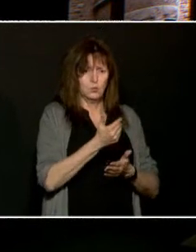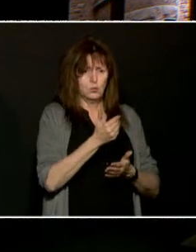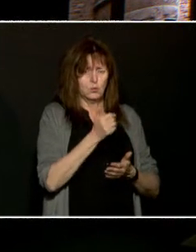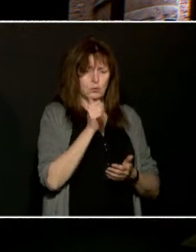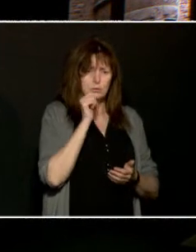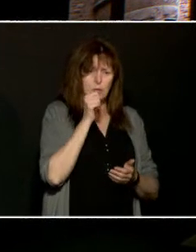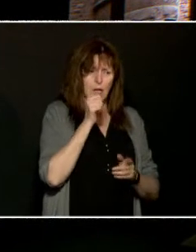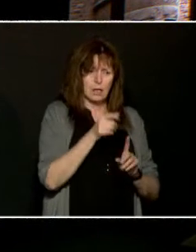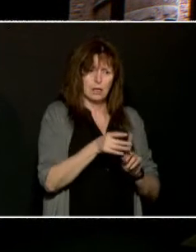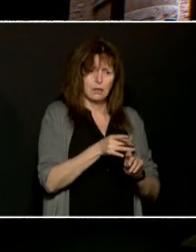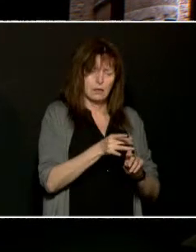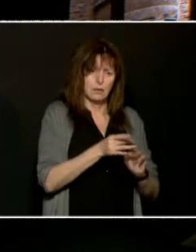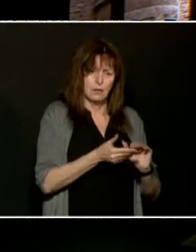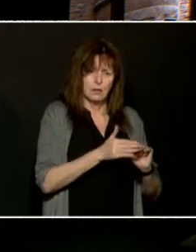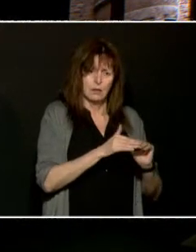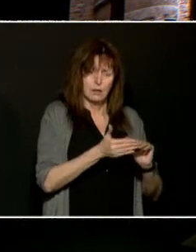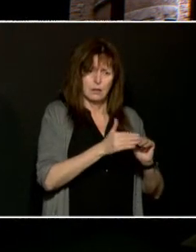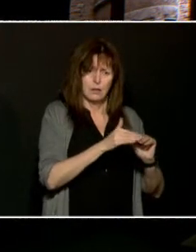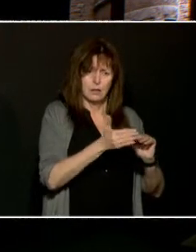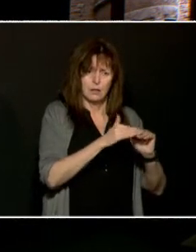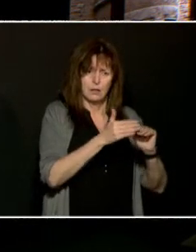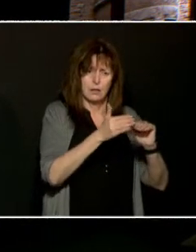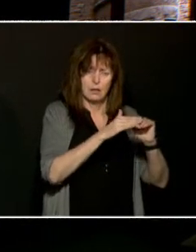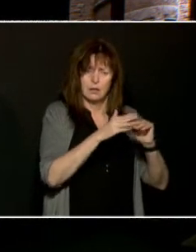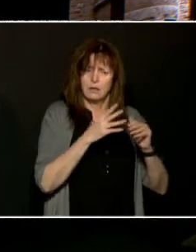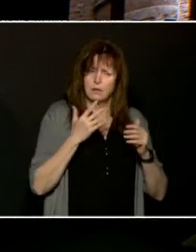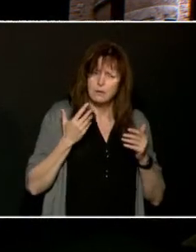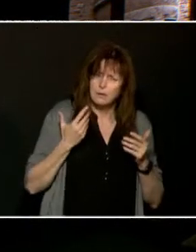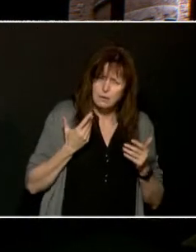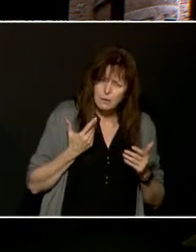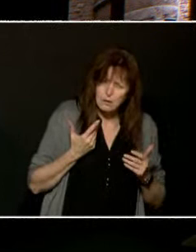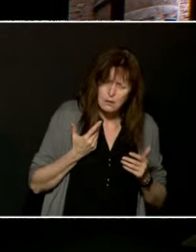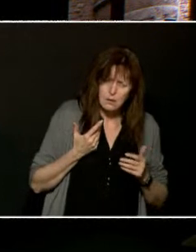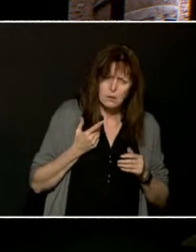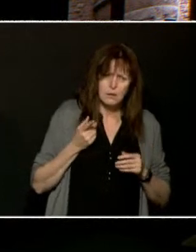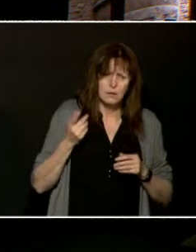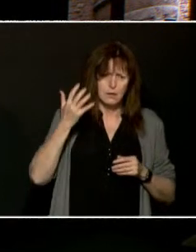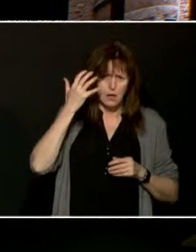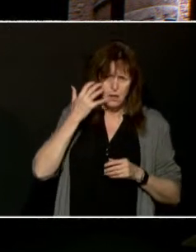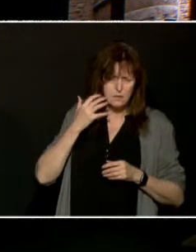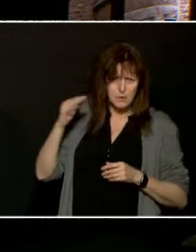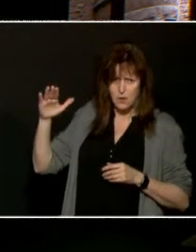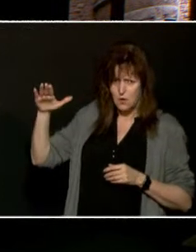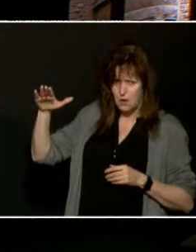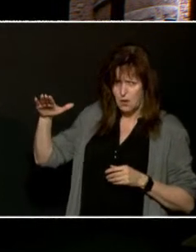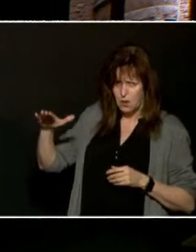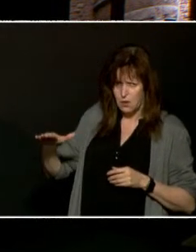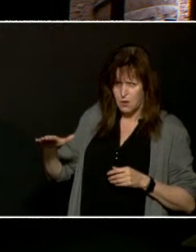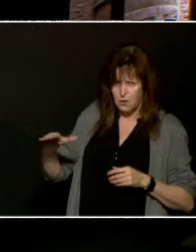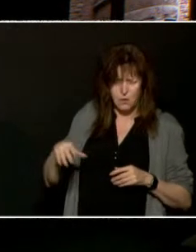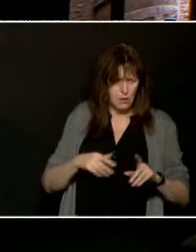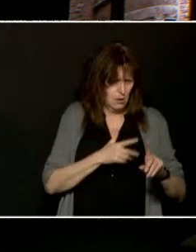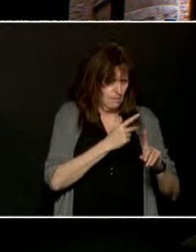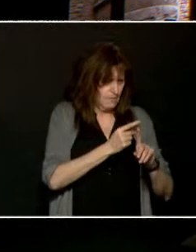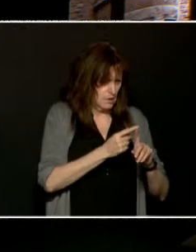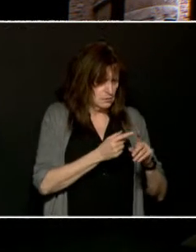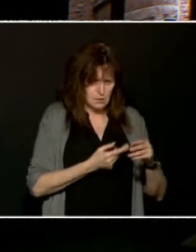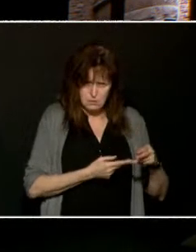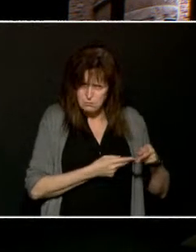that we would, because of the lower hospitalizations and the higher rates of vaccinations, that new